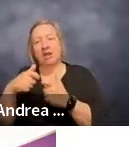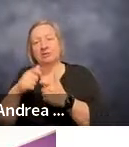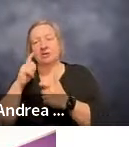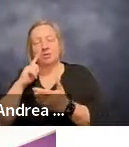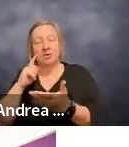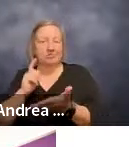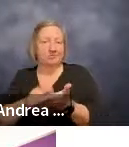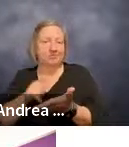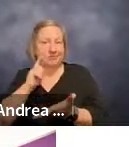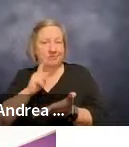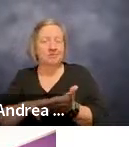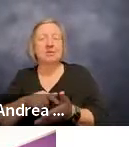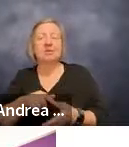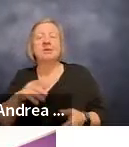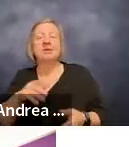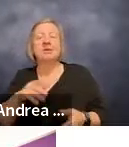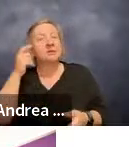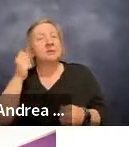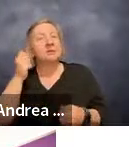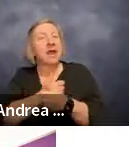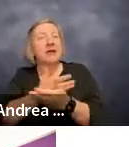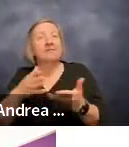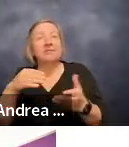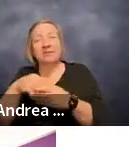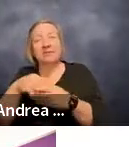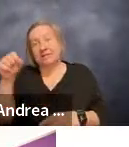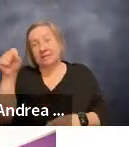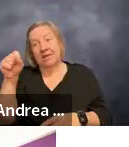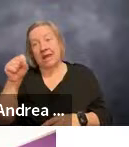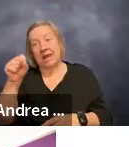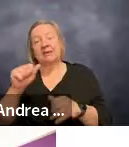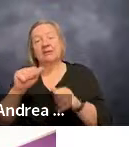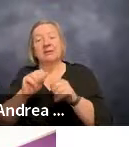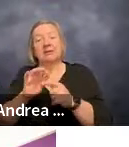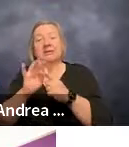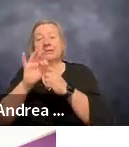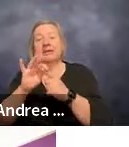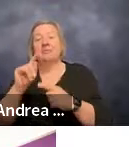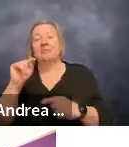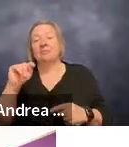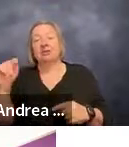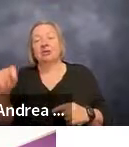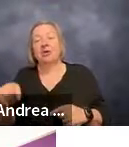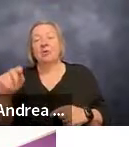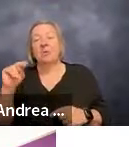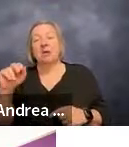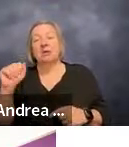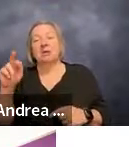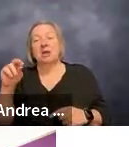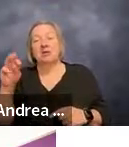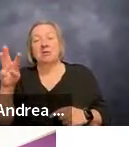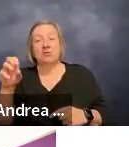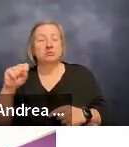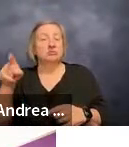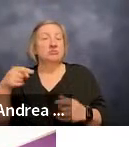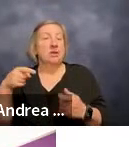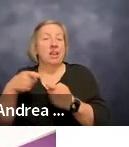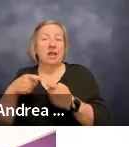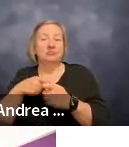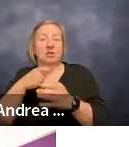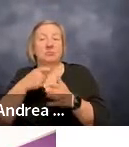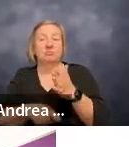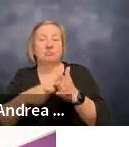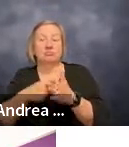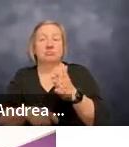that everything in the Seattle area, except for the Tacoma Narrows Bridge, is all electronic tolling. So you pass